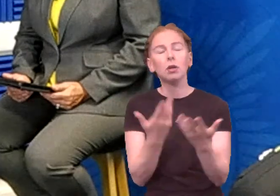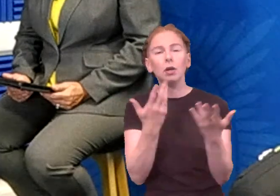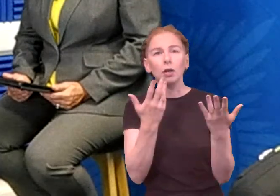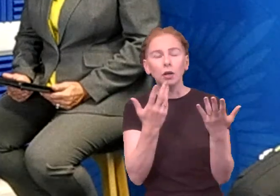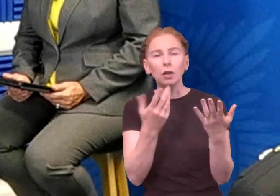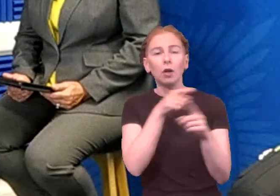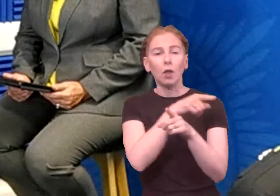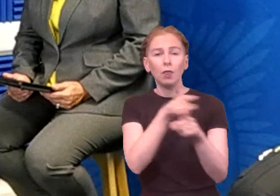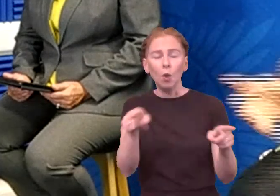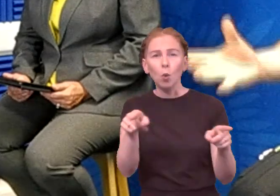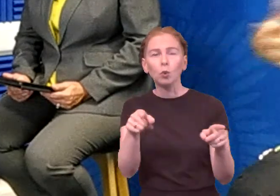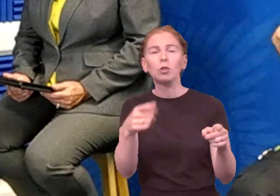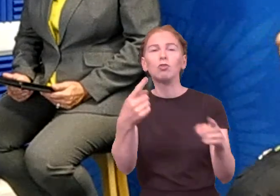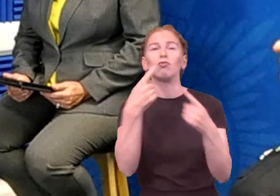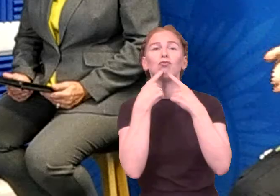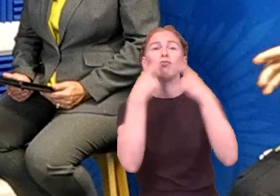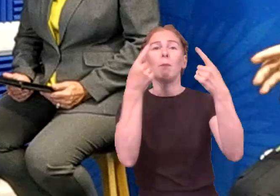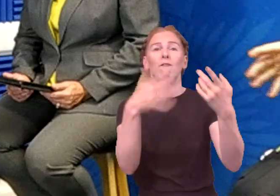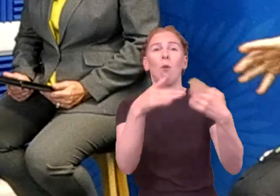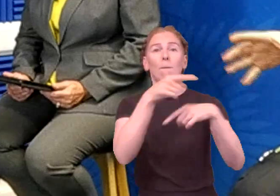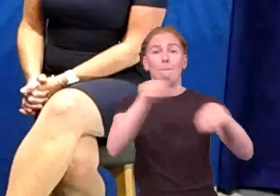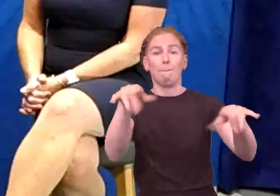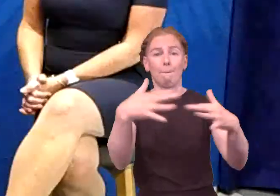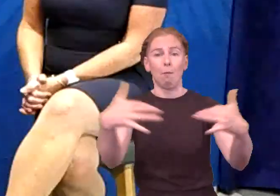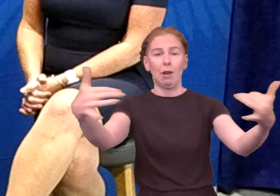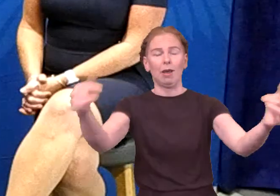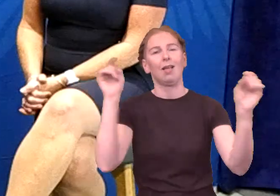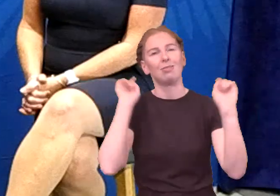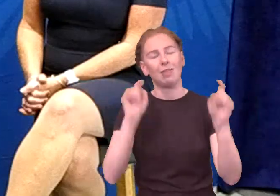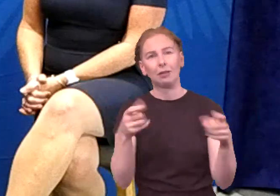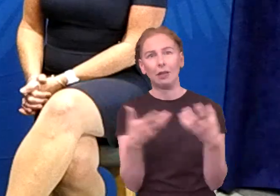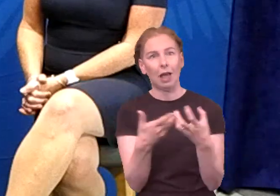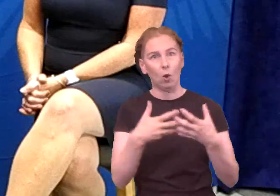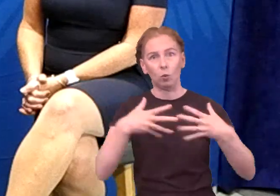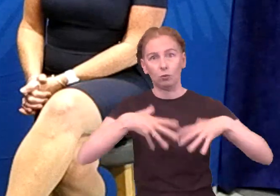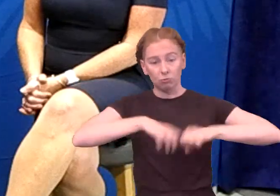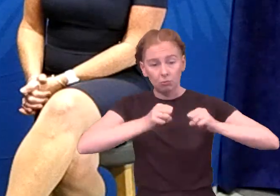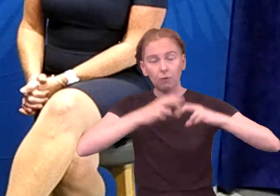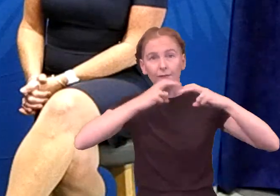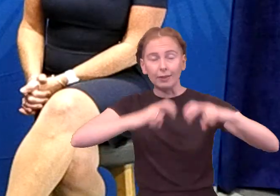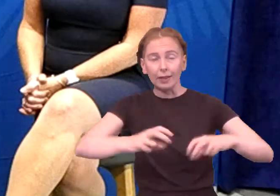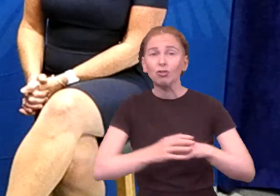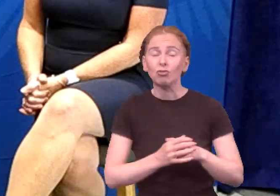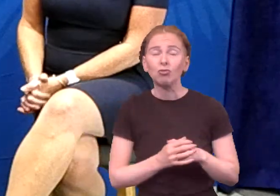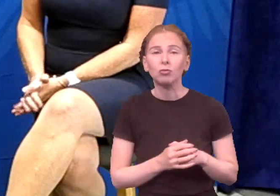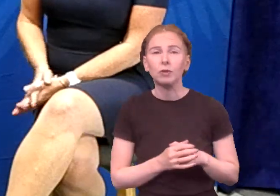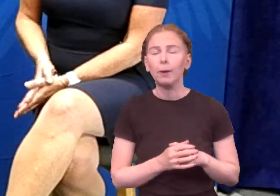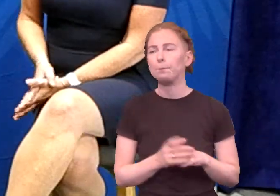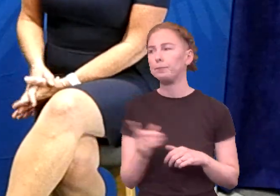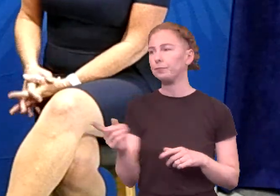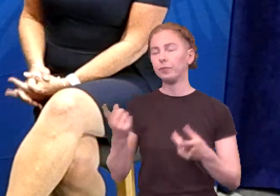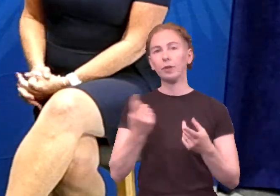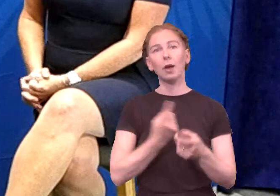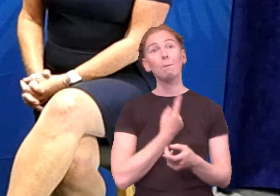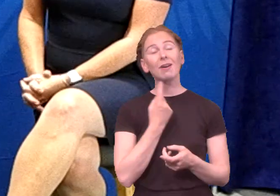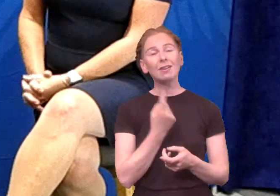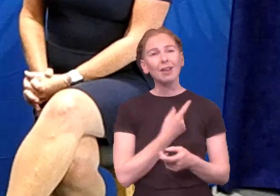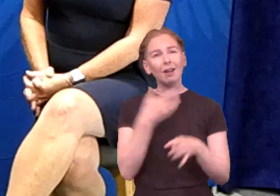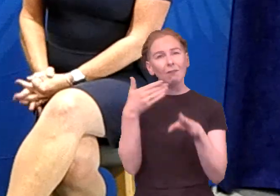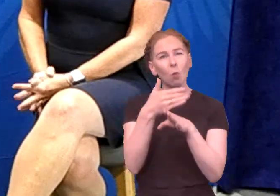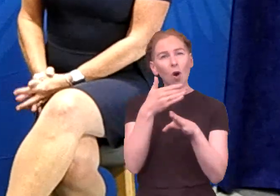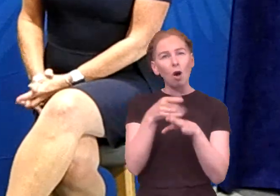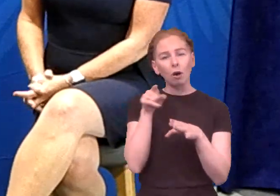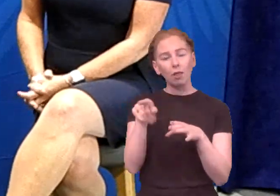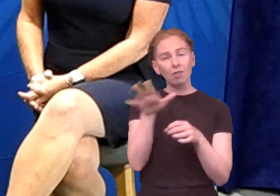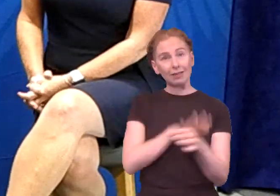Yeah, working on the borough, I see that information come in. And it's, no matter how small that information might